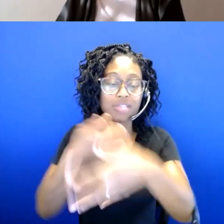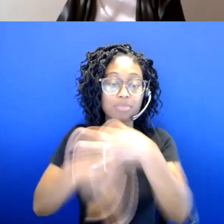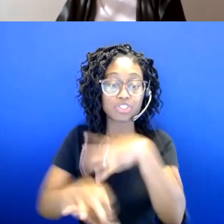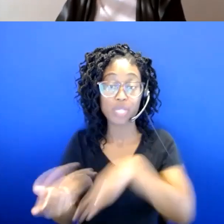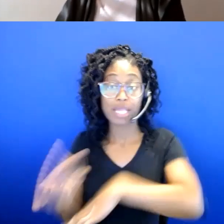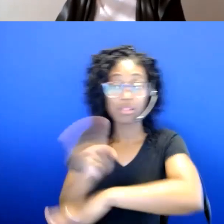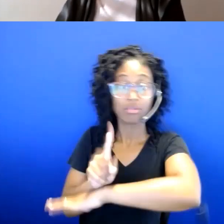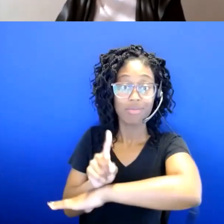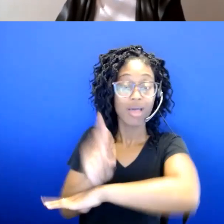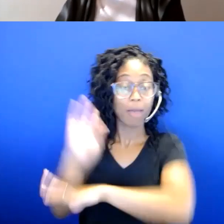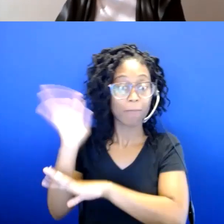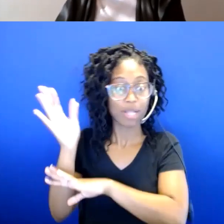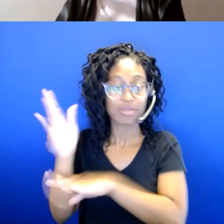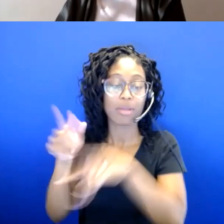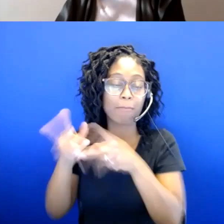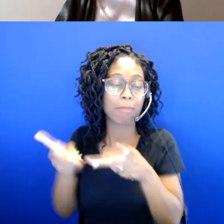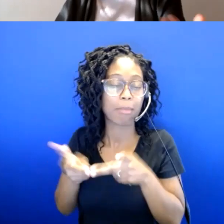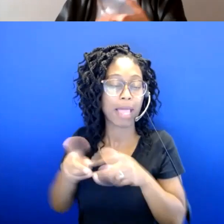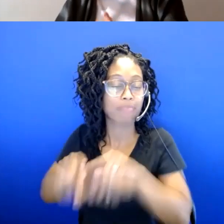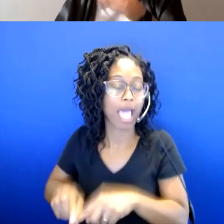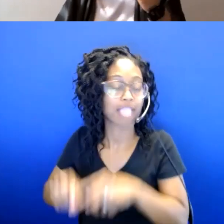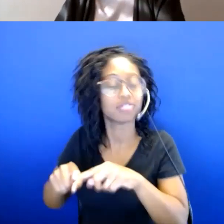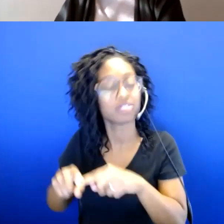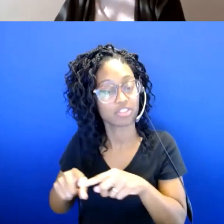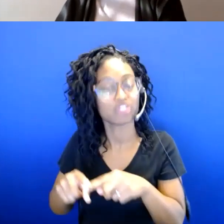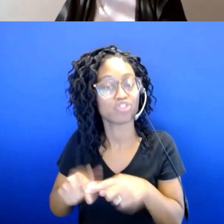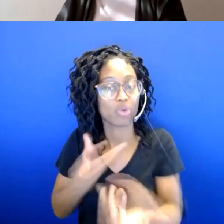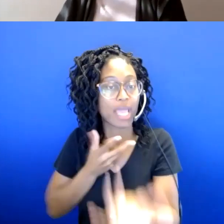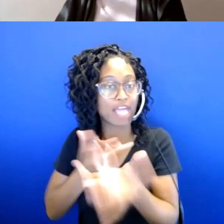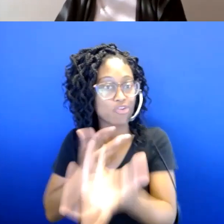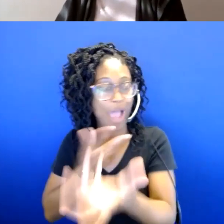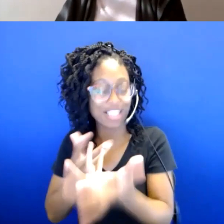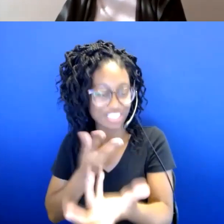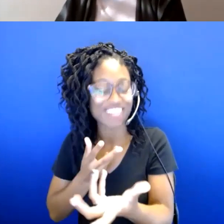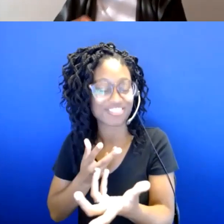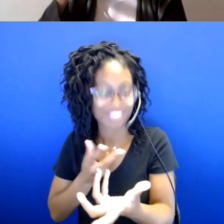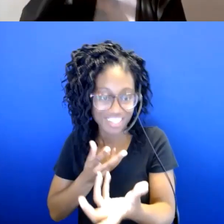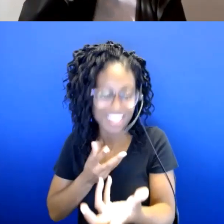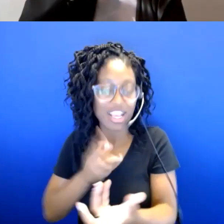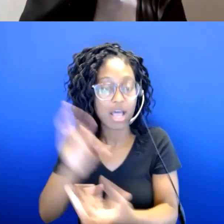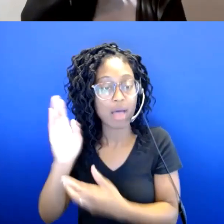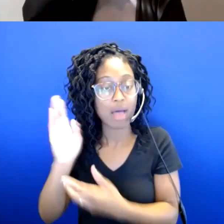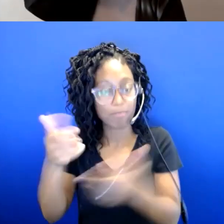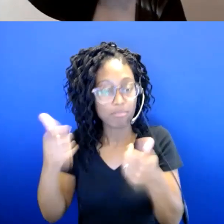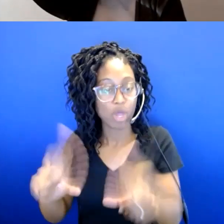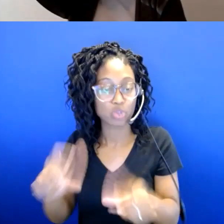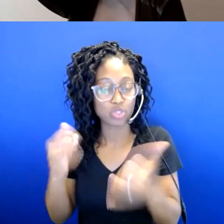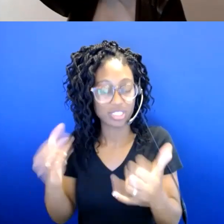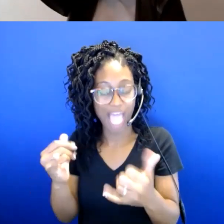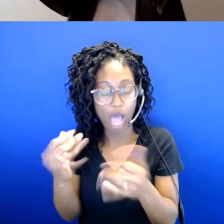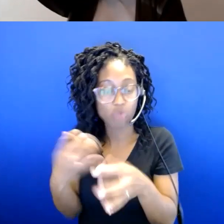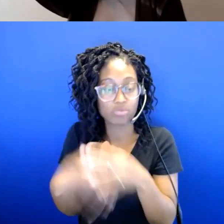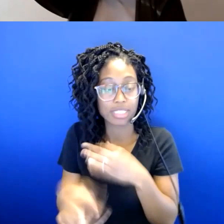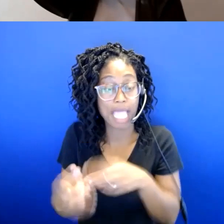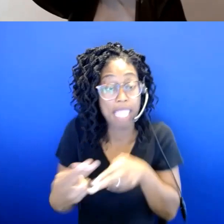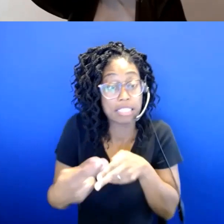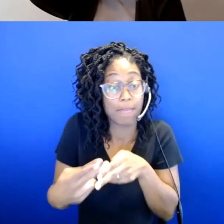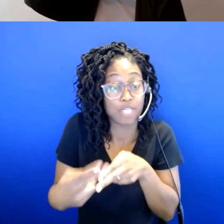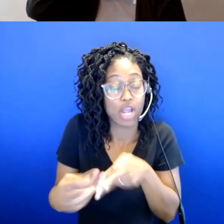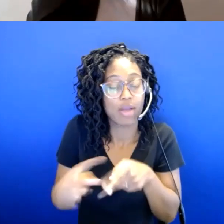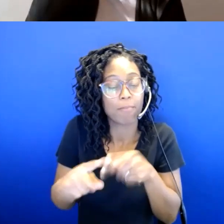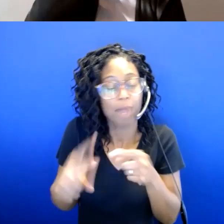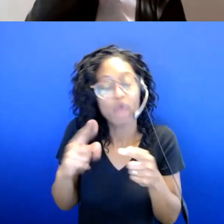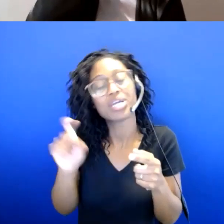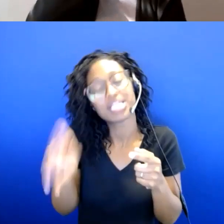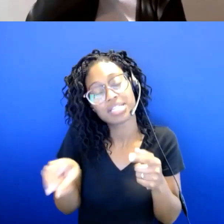paper. This is still paper submissions that are reviewed. Again, I want to emphasize that they need to have all the